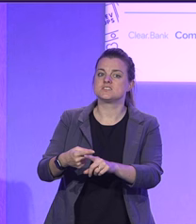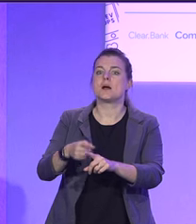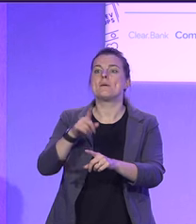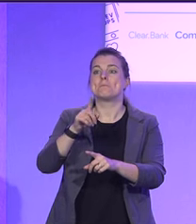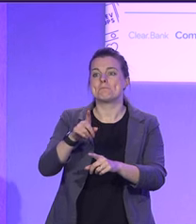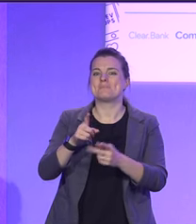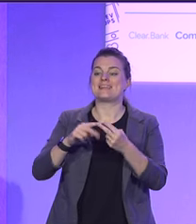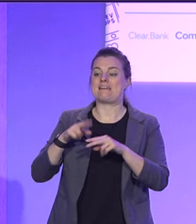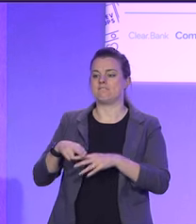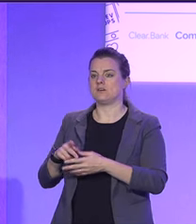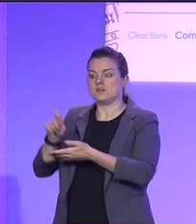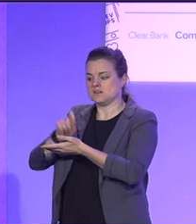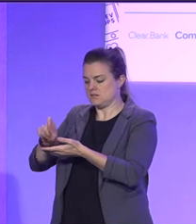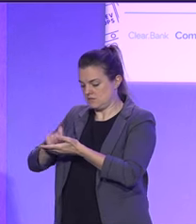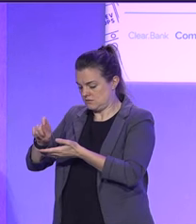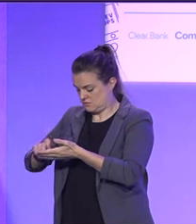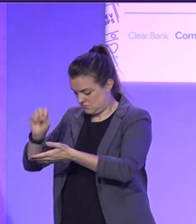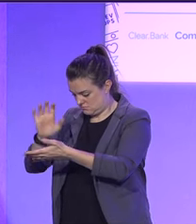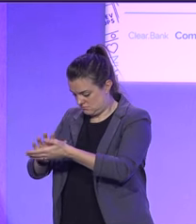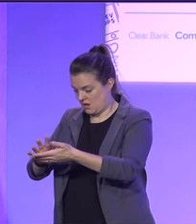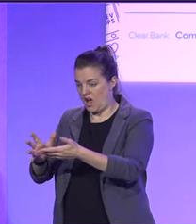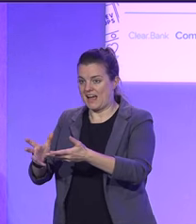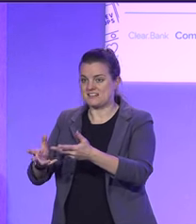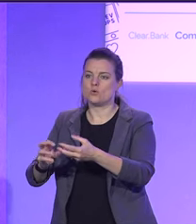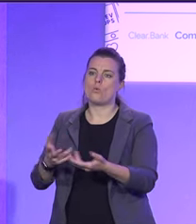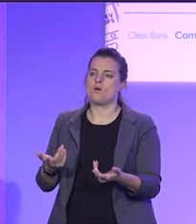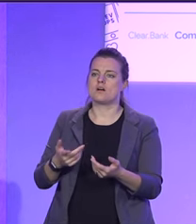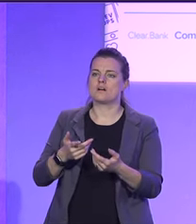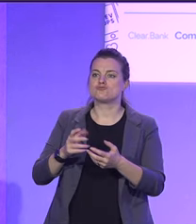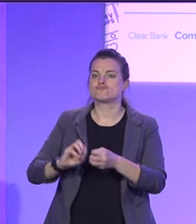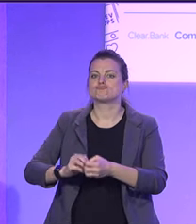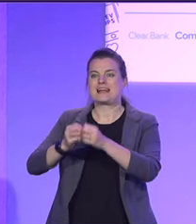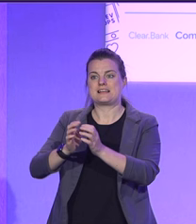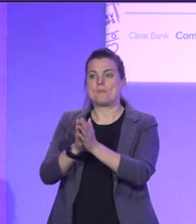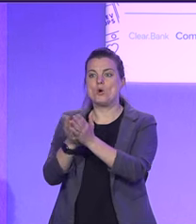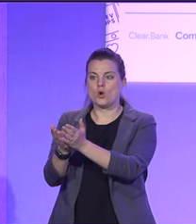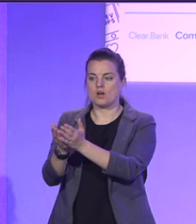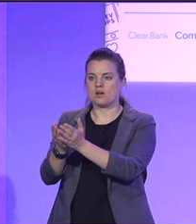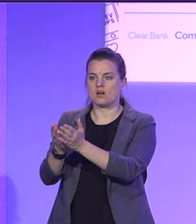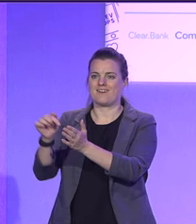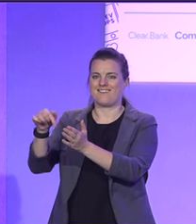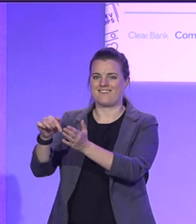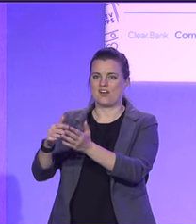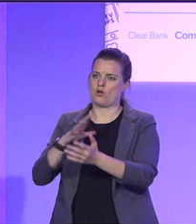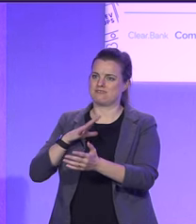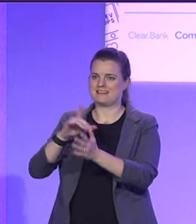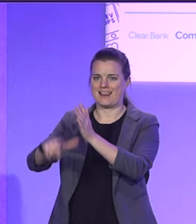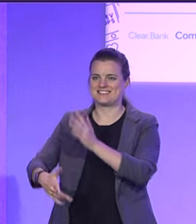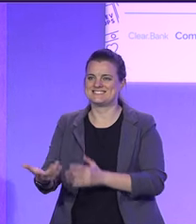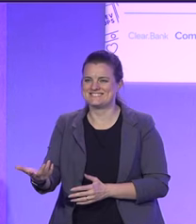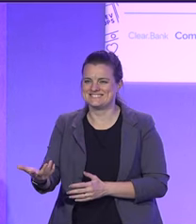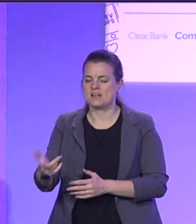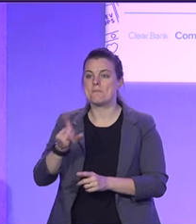already behind the times. The people writing those books and putting together their content are at community events, sharing that knowledge, getting